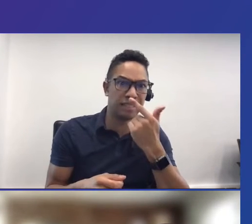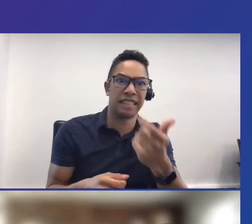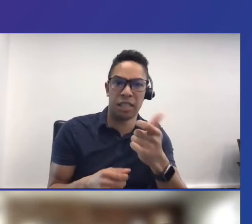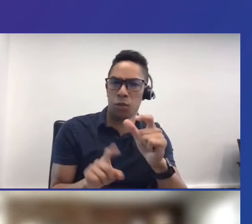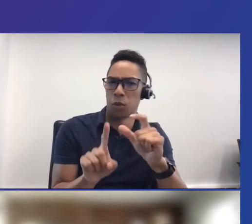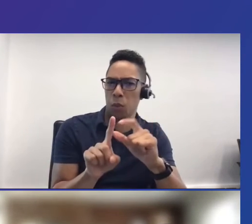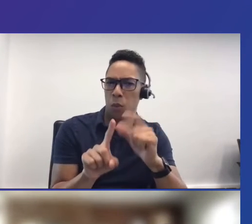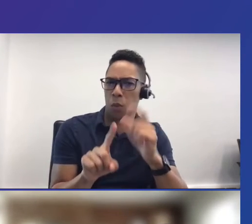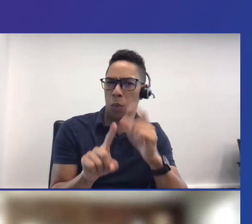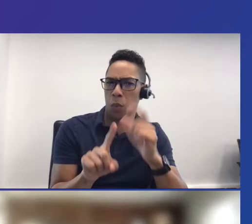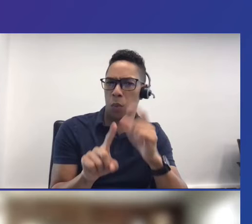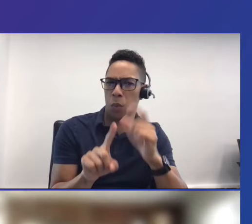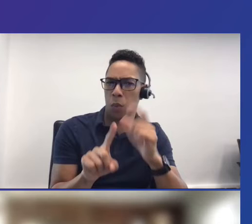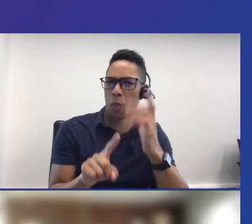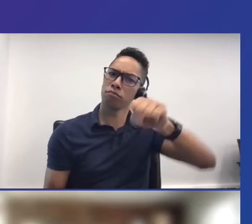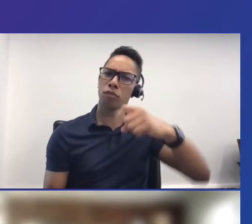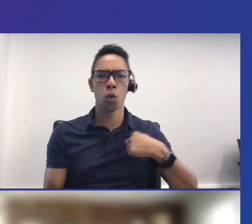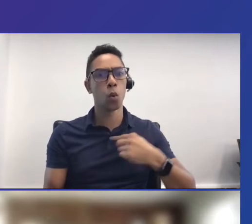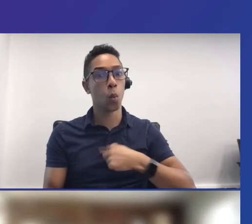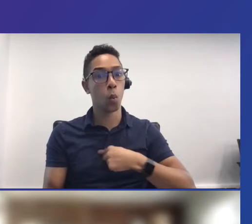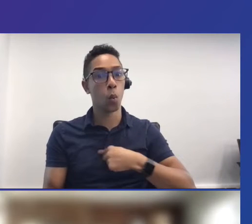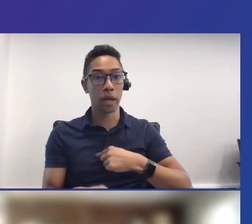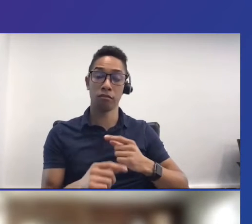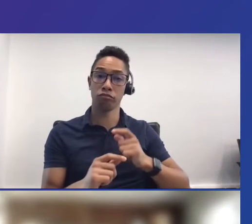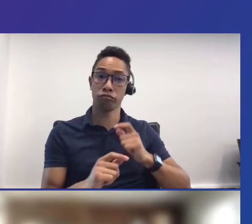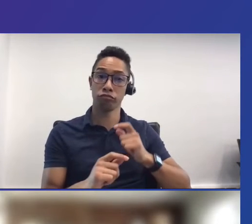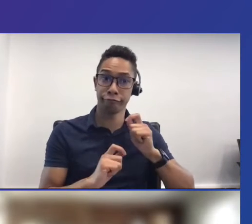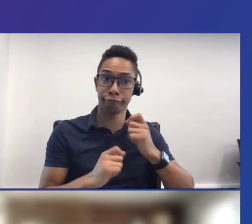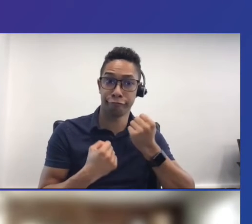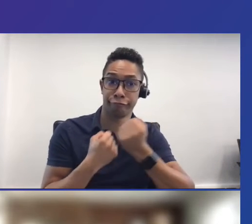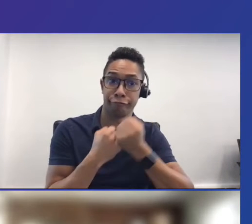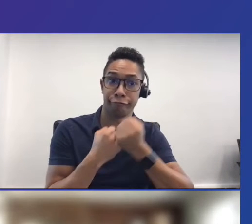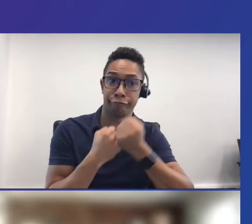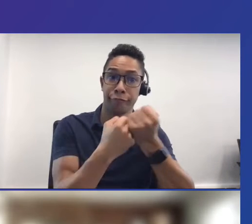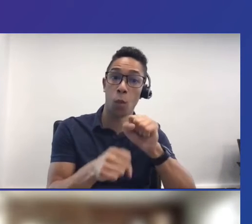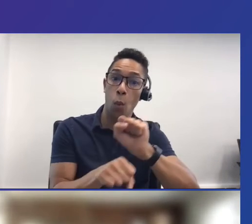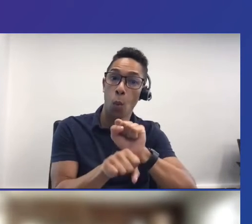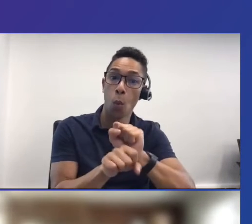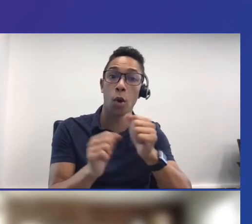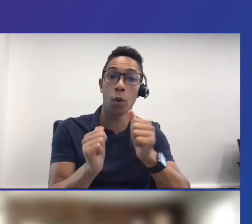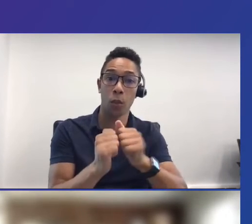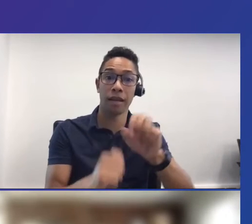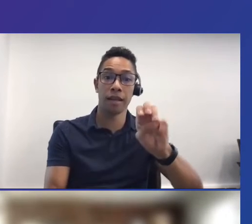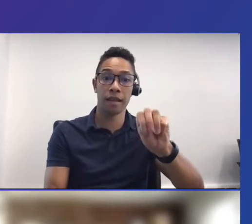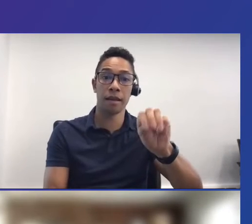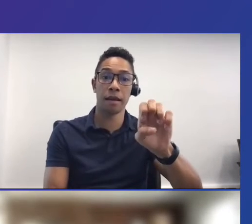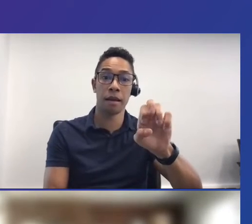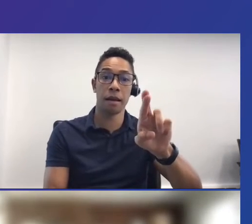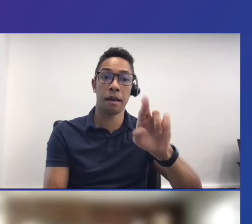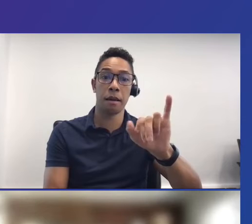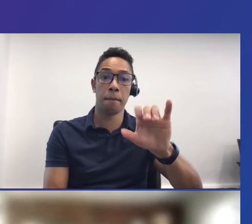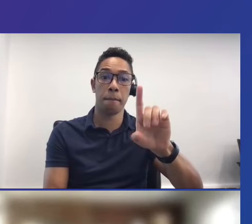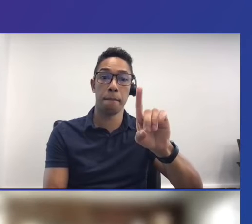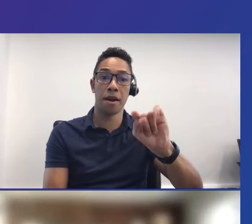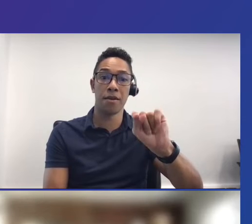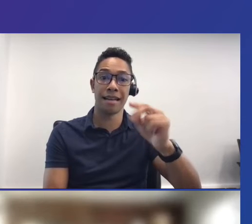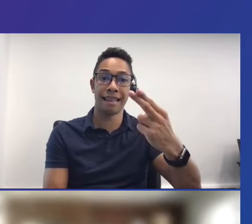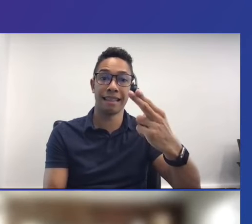did contribute work, especially to dear Meredith, but the